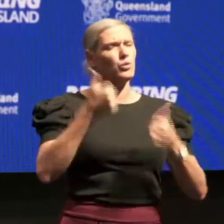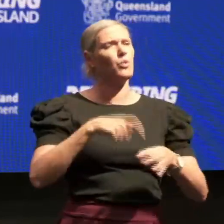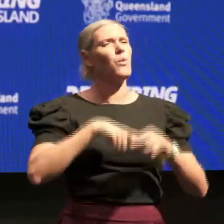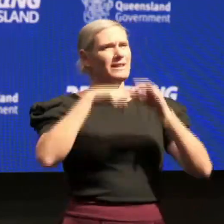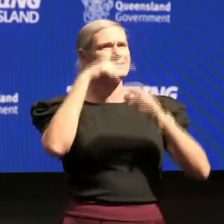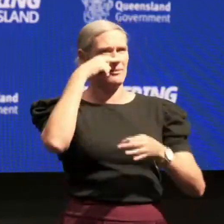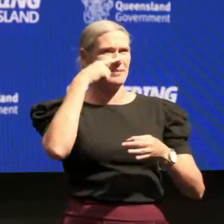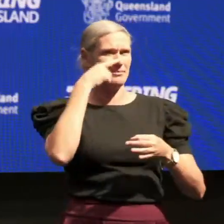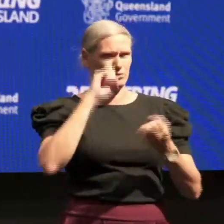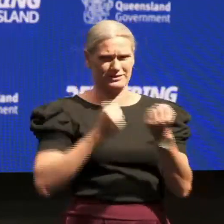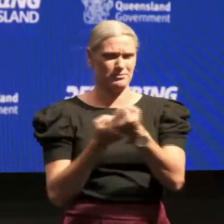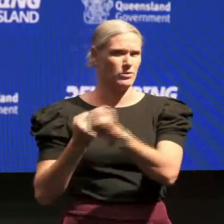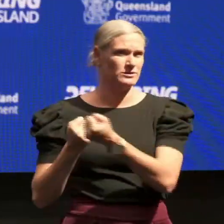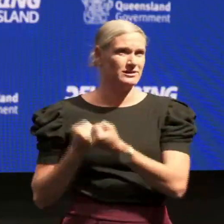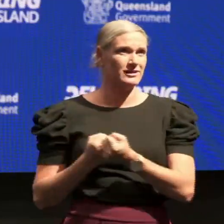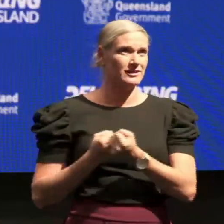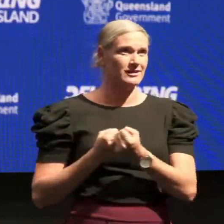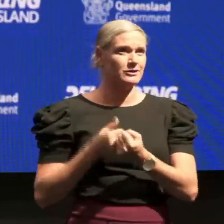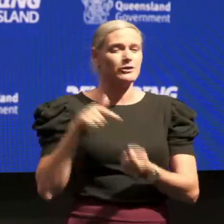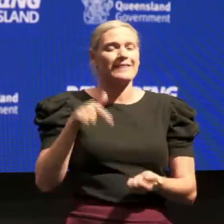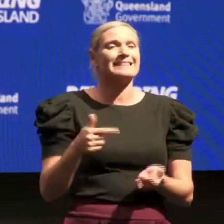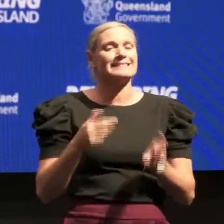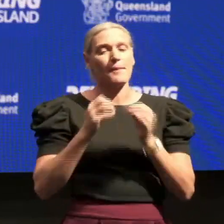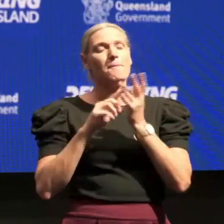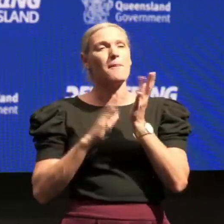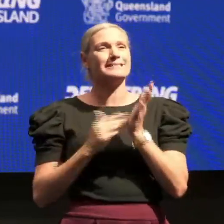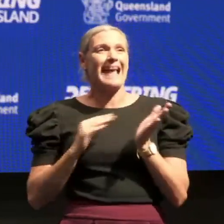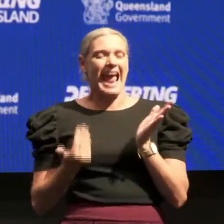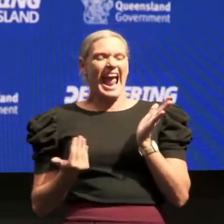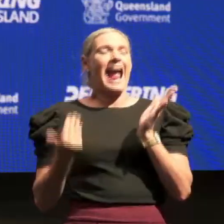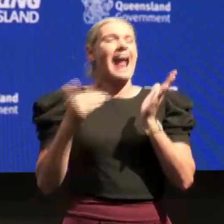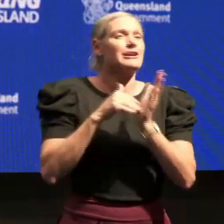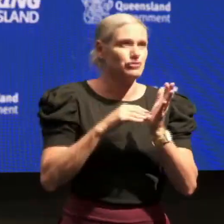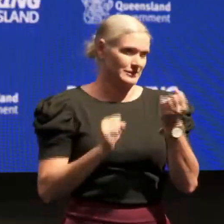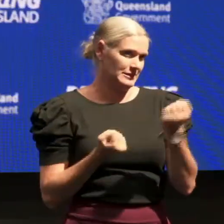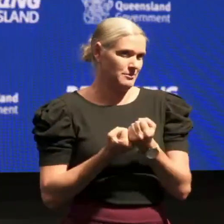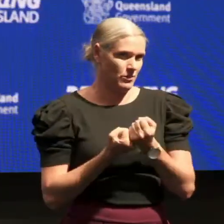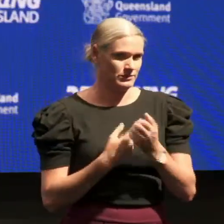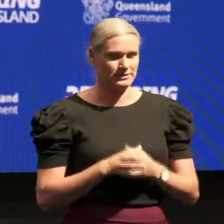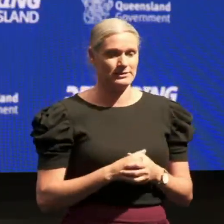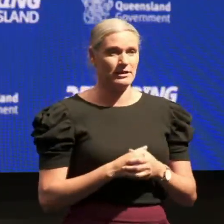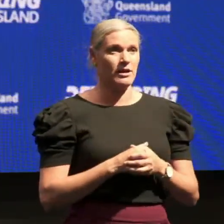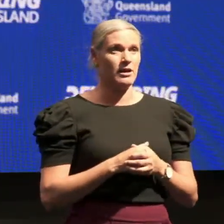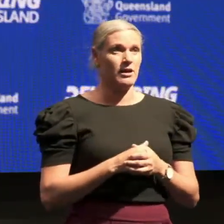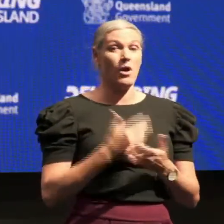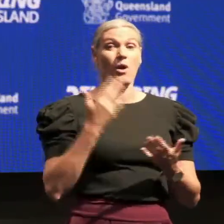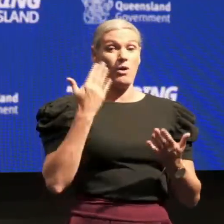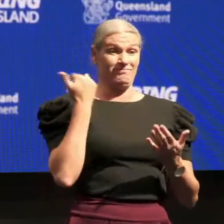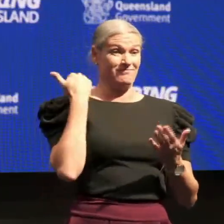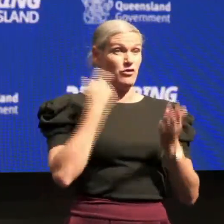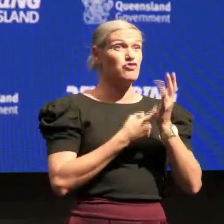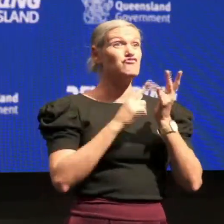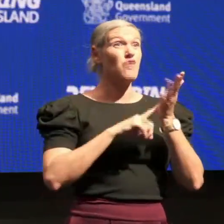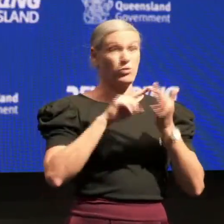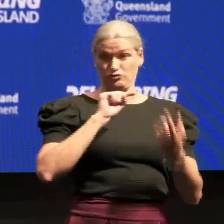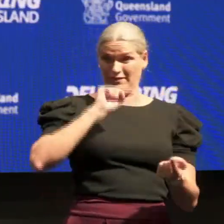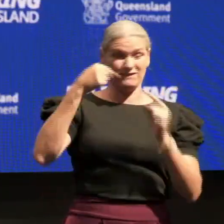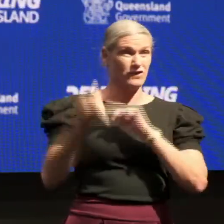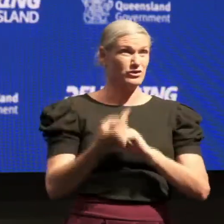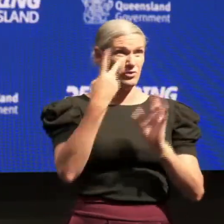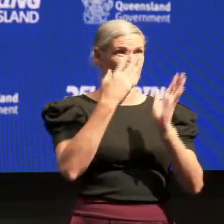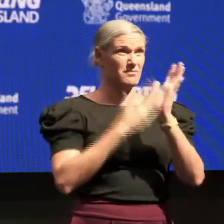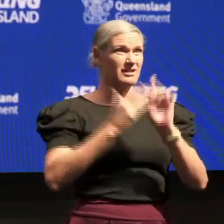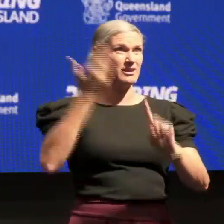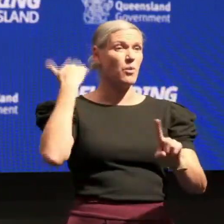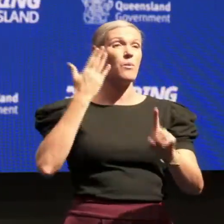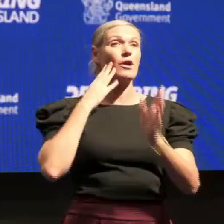work for those services, and this just brings in a little bit of extra horsepower to help them. And the roles were reversed a little less than 12 months ago when people from the